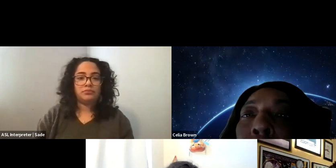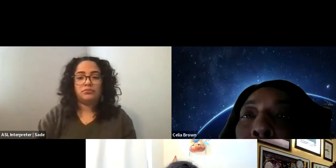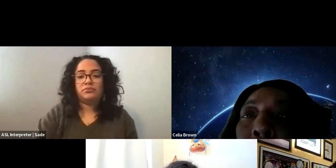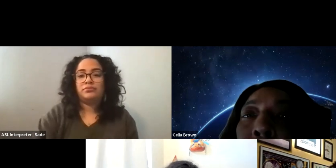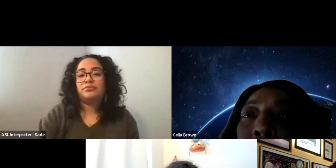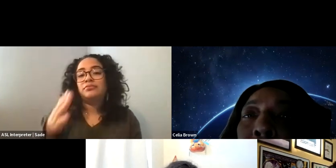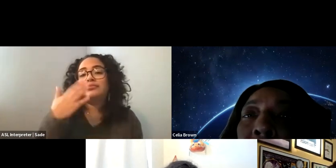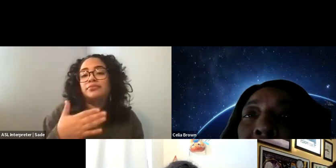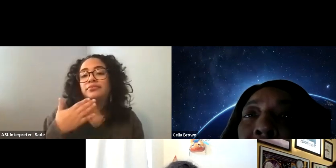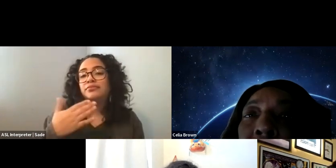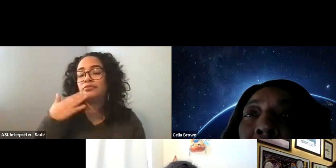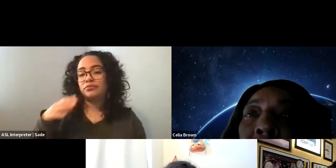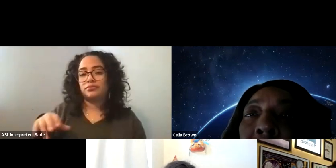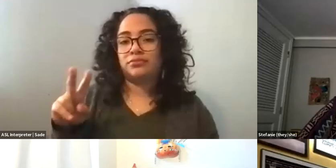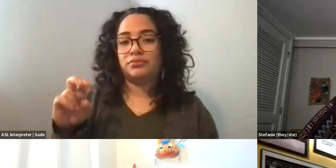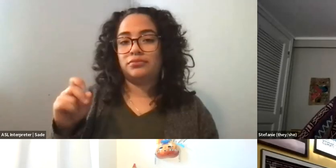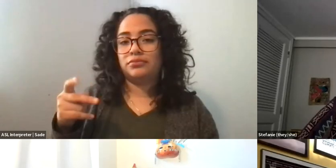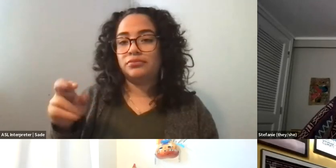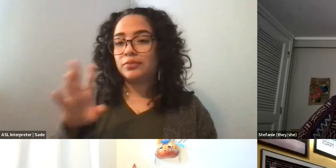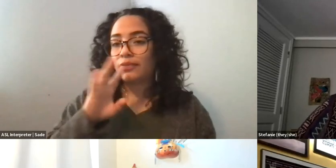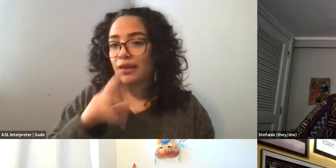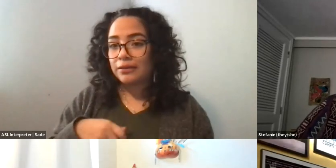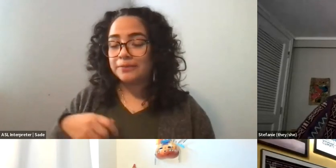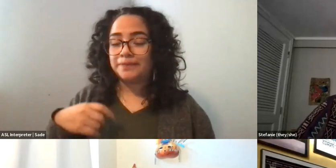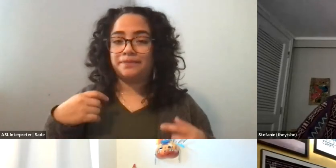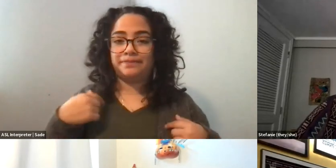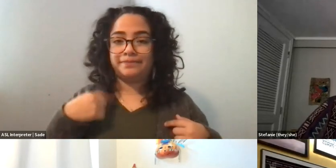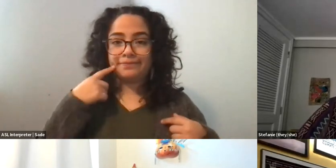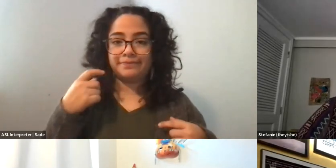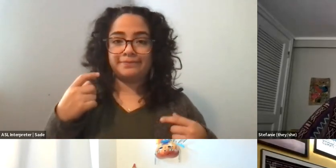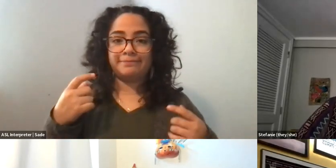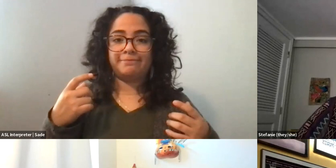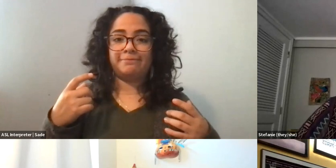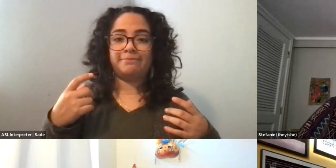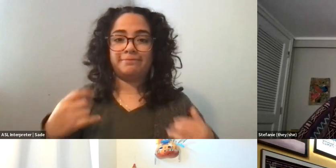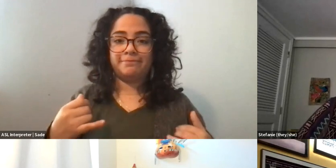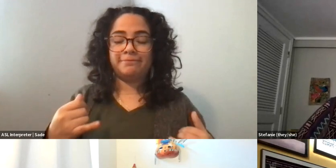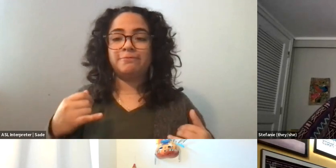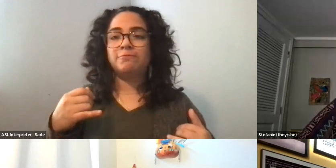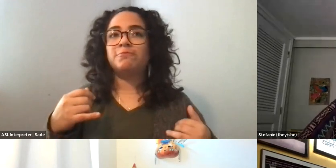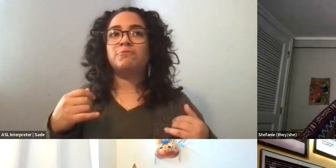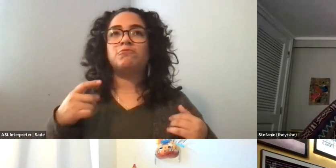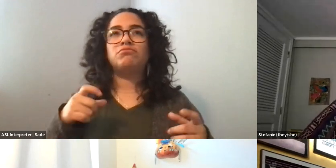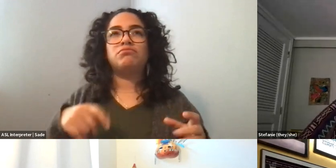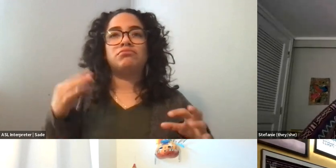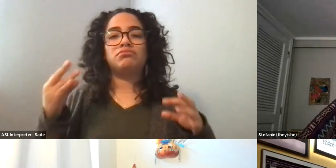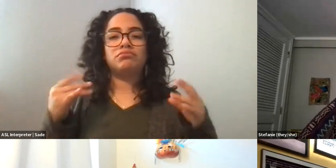Thank you. And I think with that, we can also just kind of consider, like,